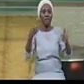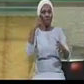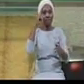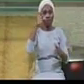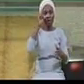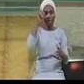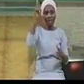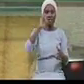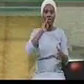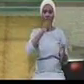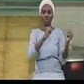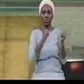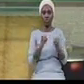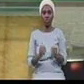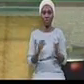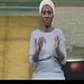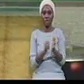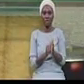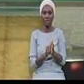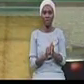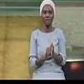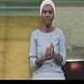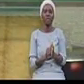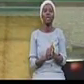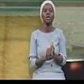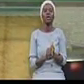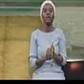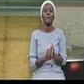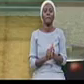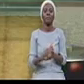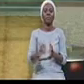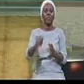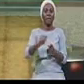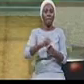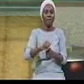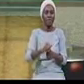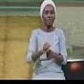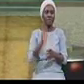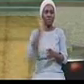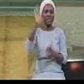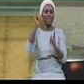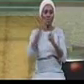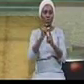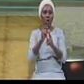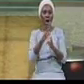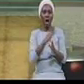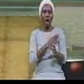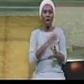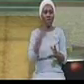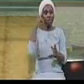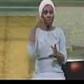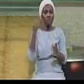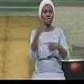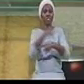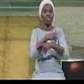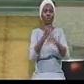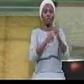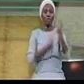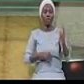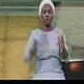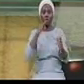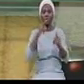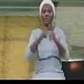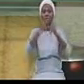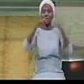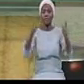of the Lord is great and very terrible. Who can abide it? Come